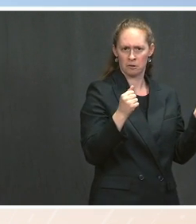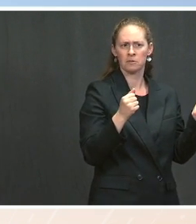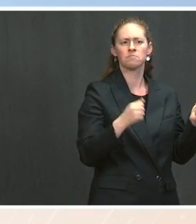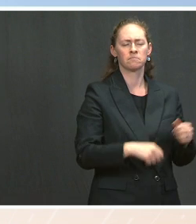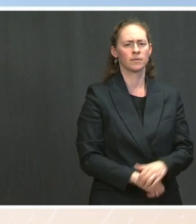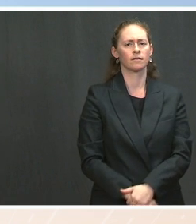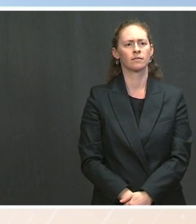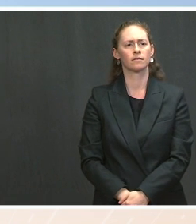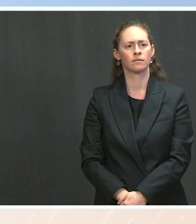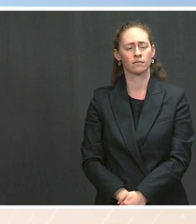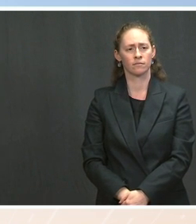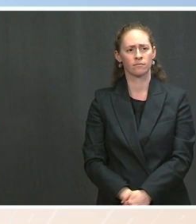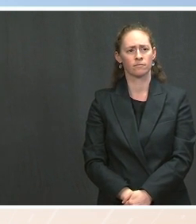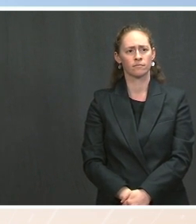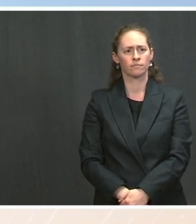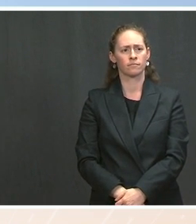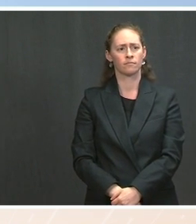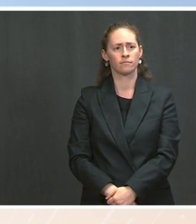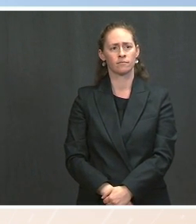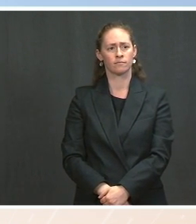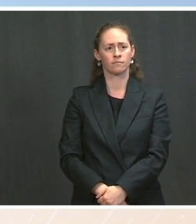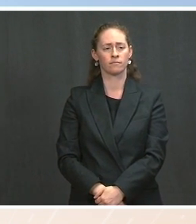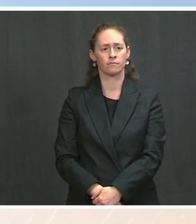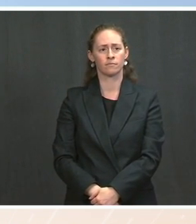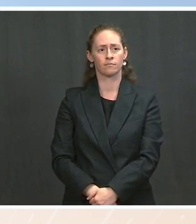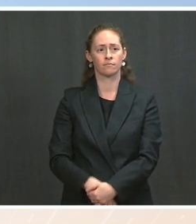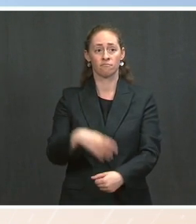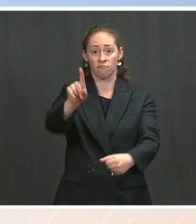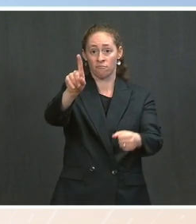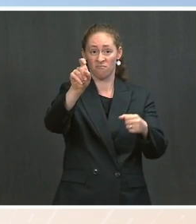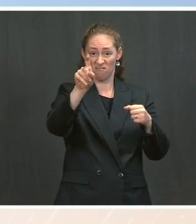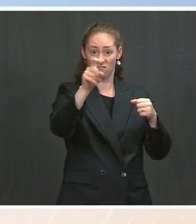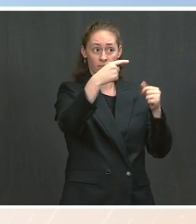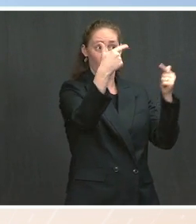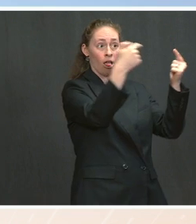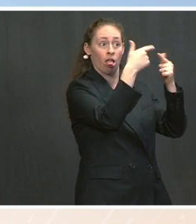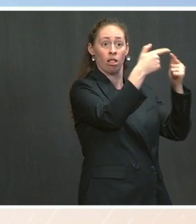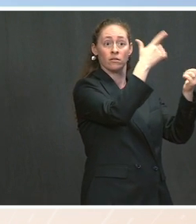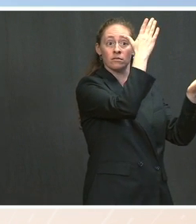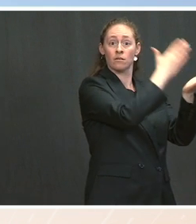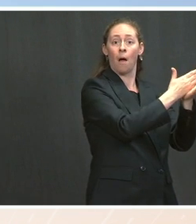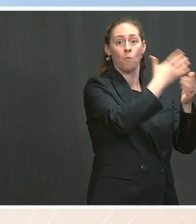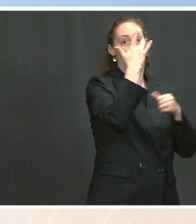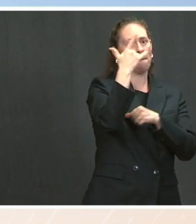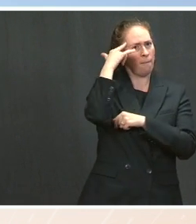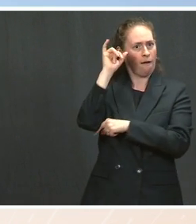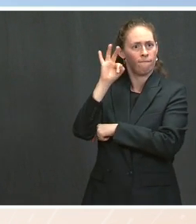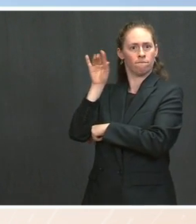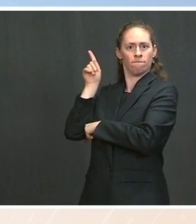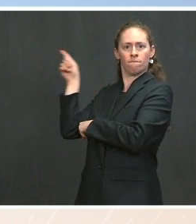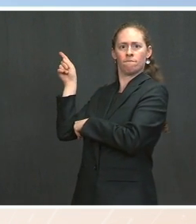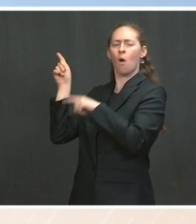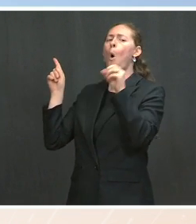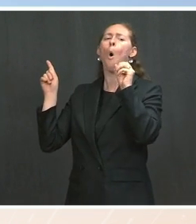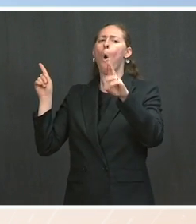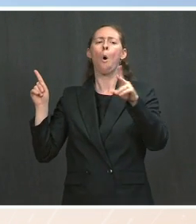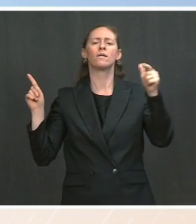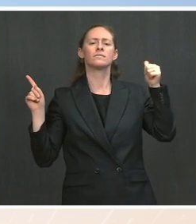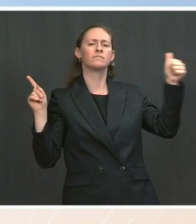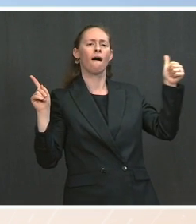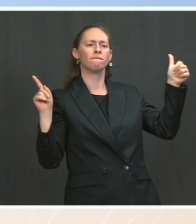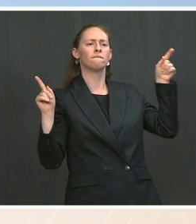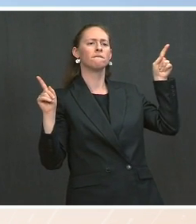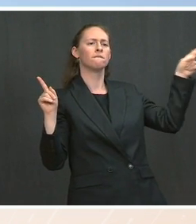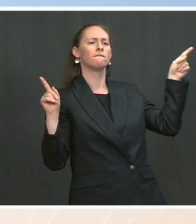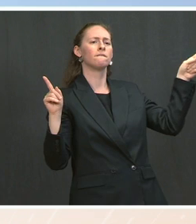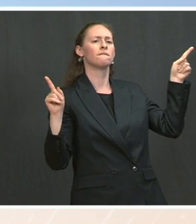approach? And how much of this is simply because the Israelis had exhausted much of their targets in Gaza? Well, I think what's, again, important to